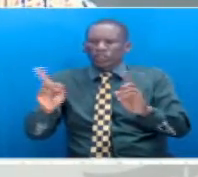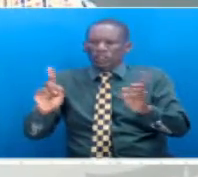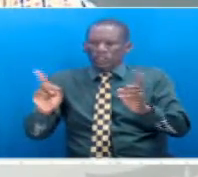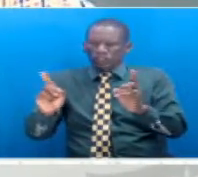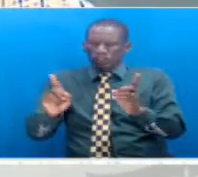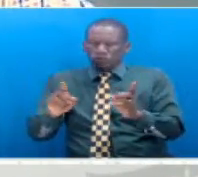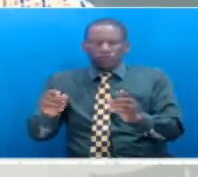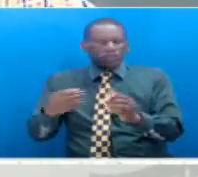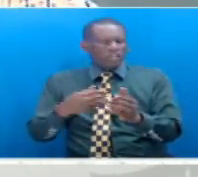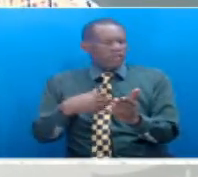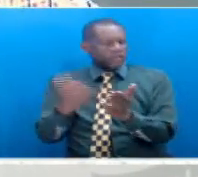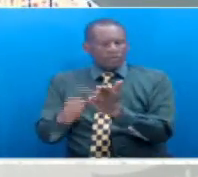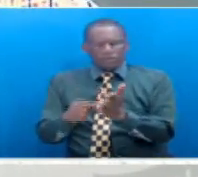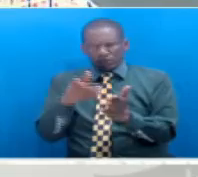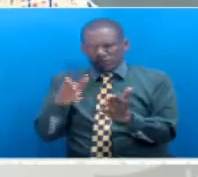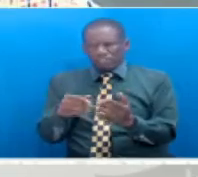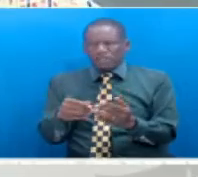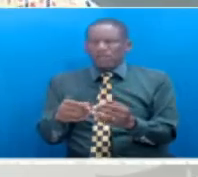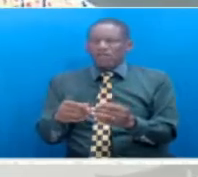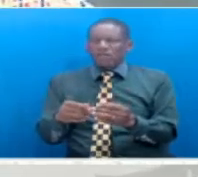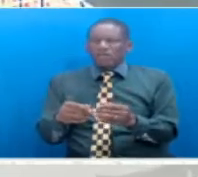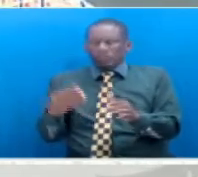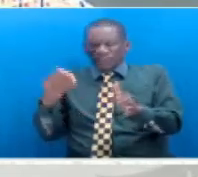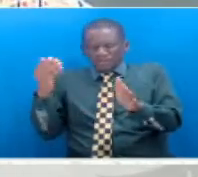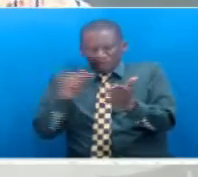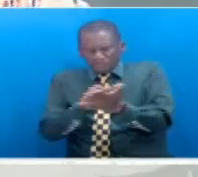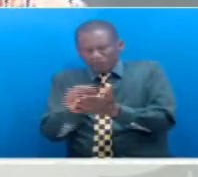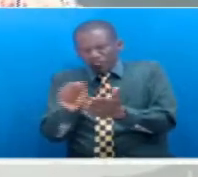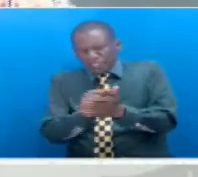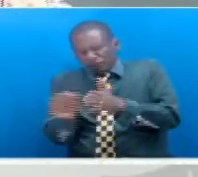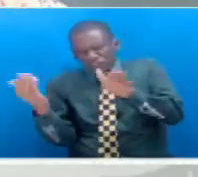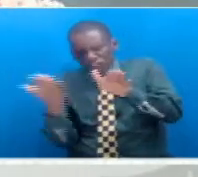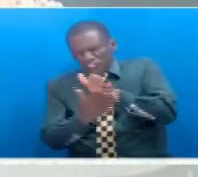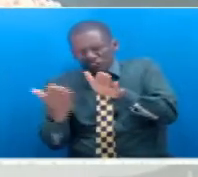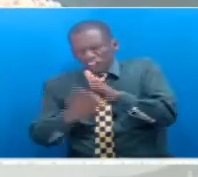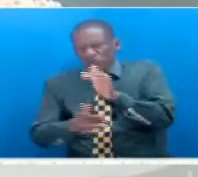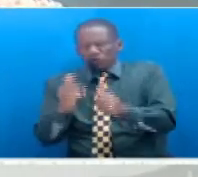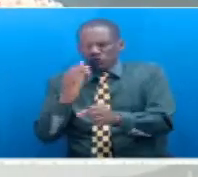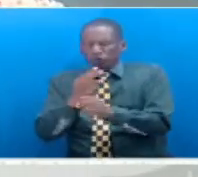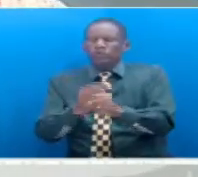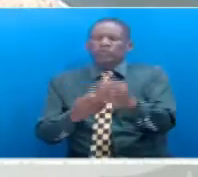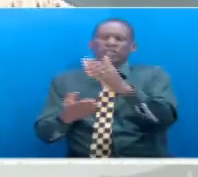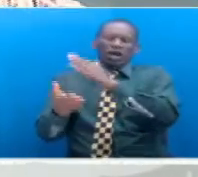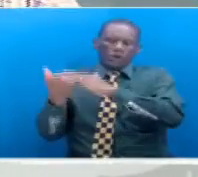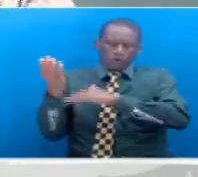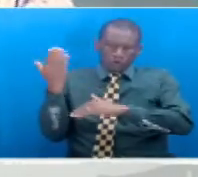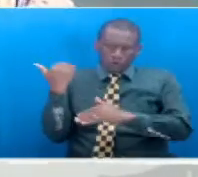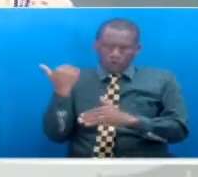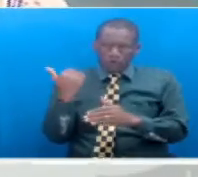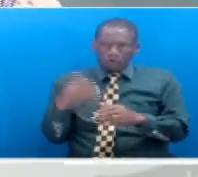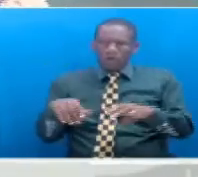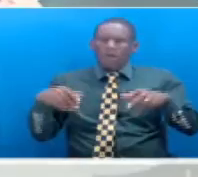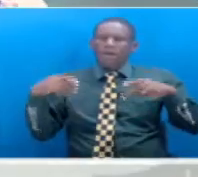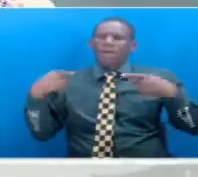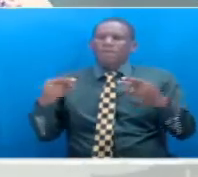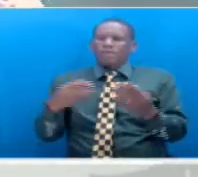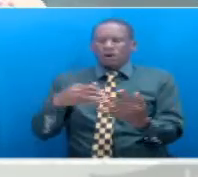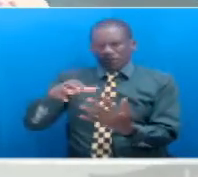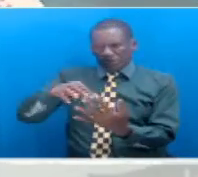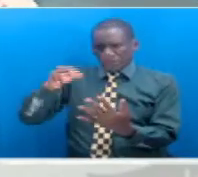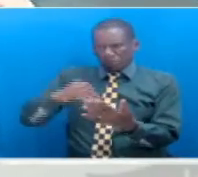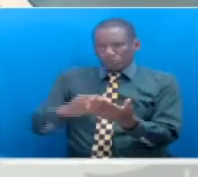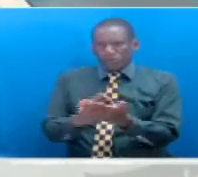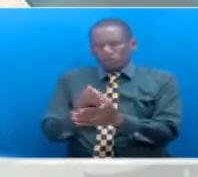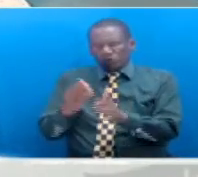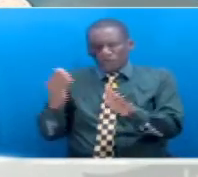present a problem. The physical register that had been used before is people were being identified through